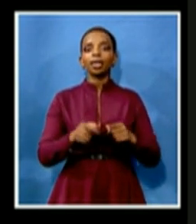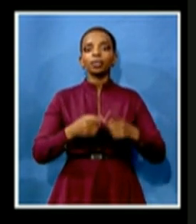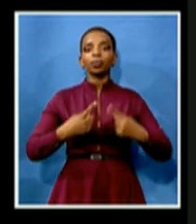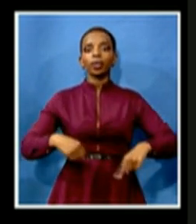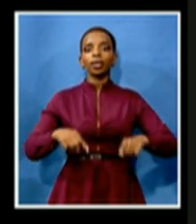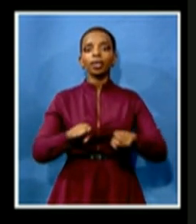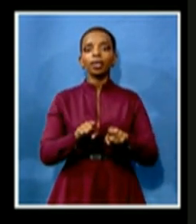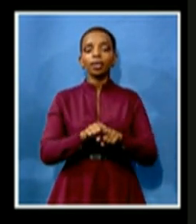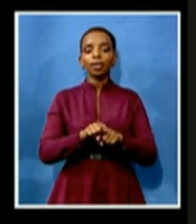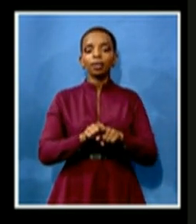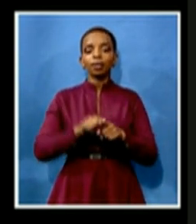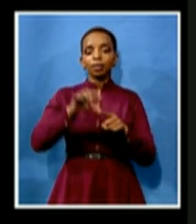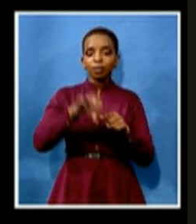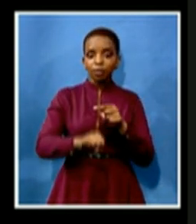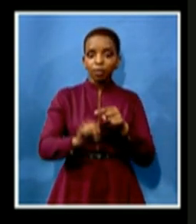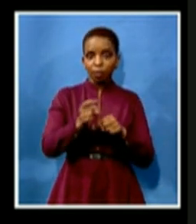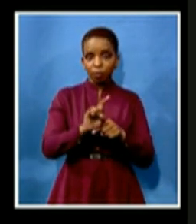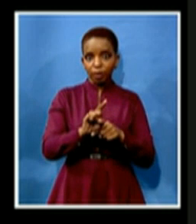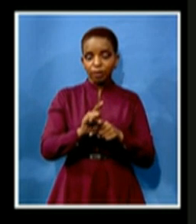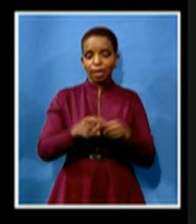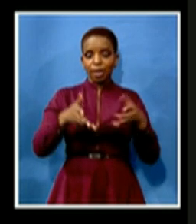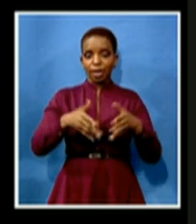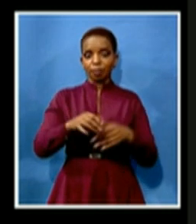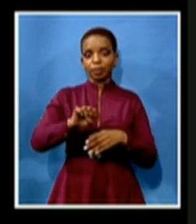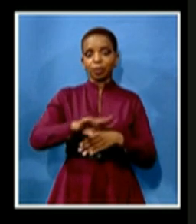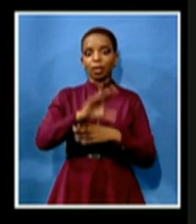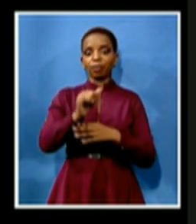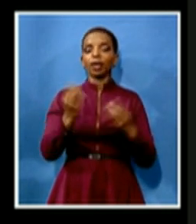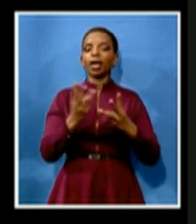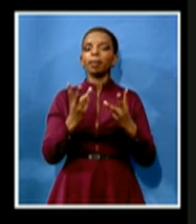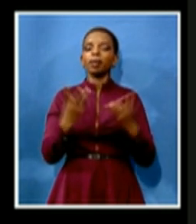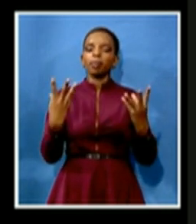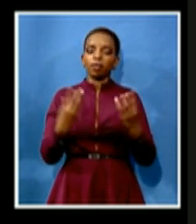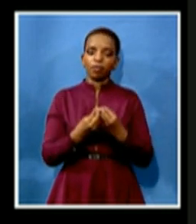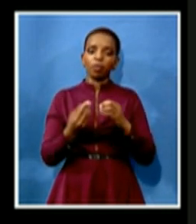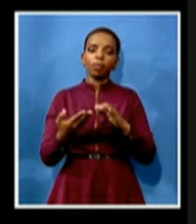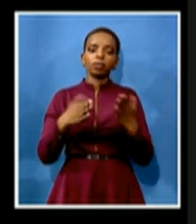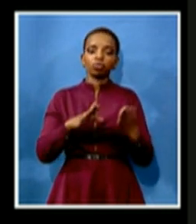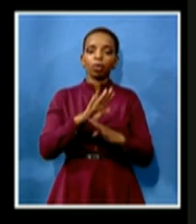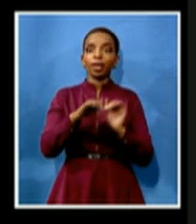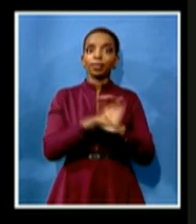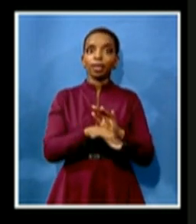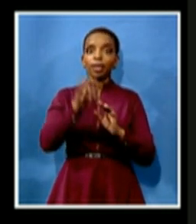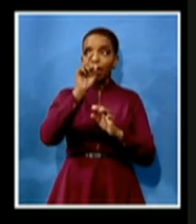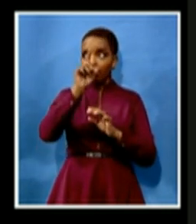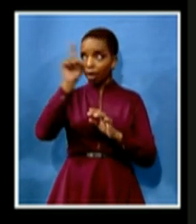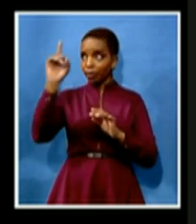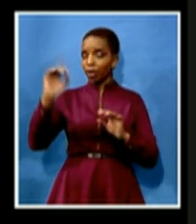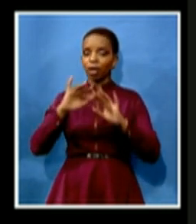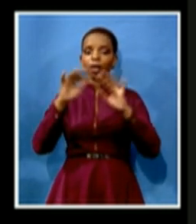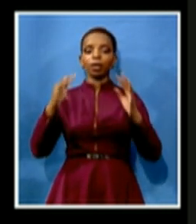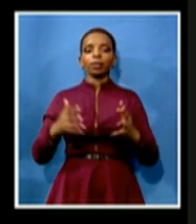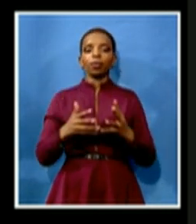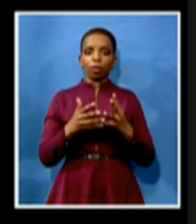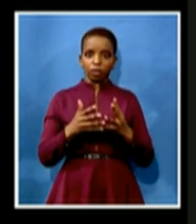than elsewhere in the world, modulo an adjustment for our much younger